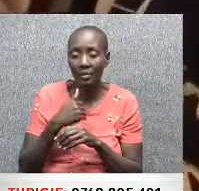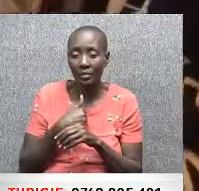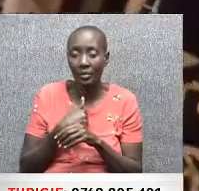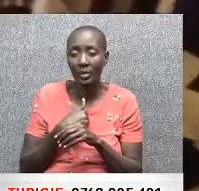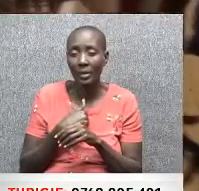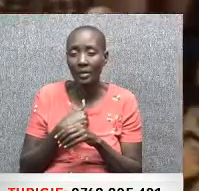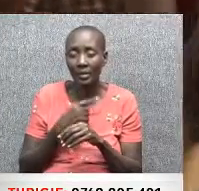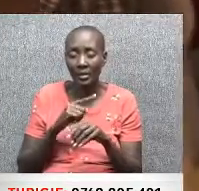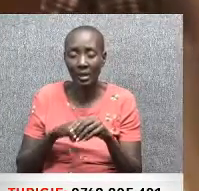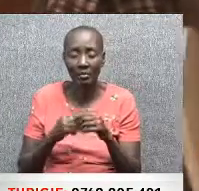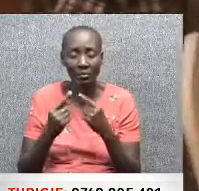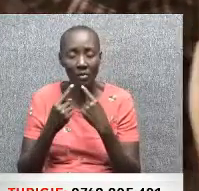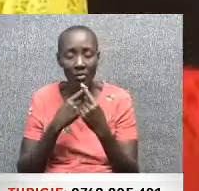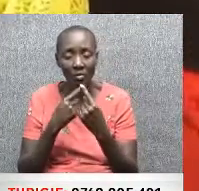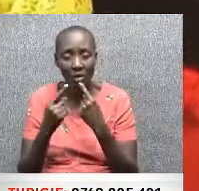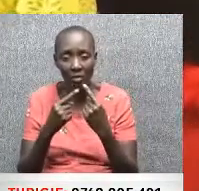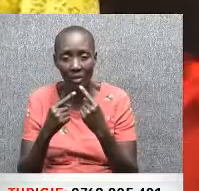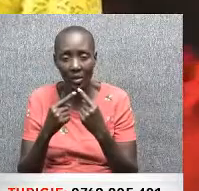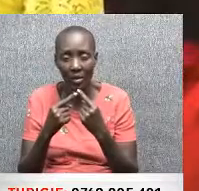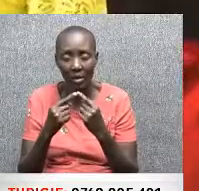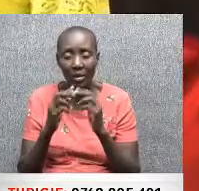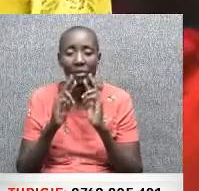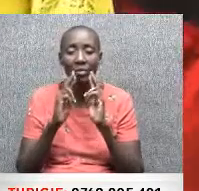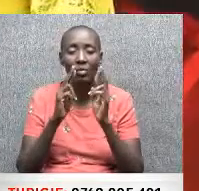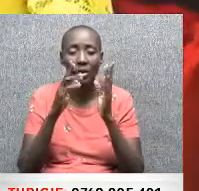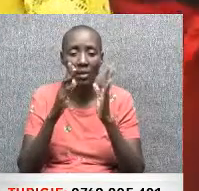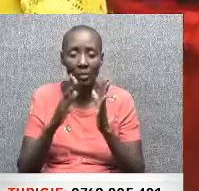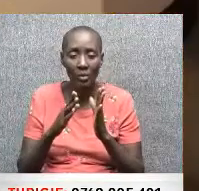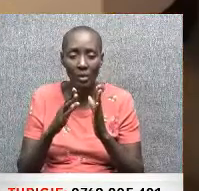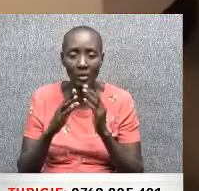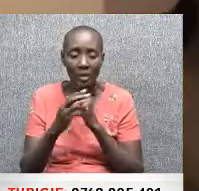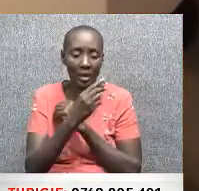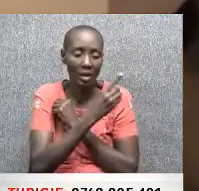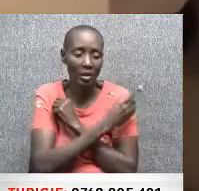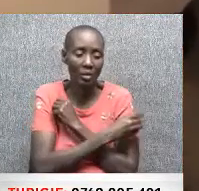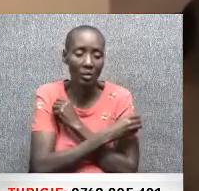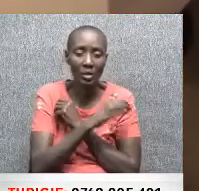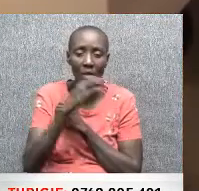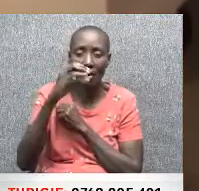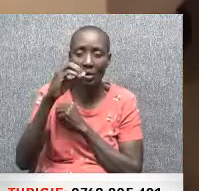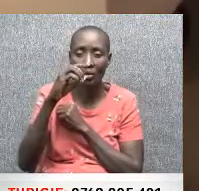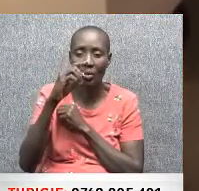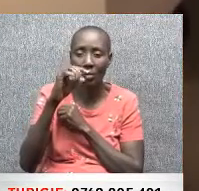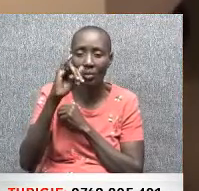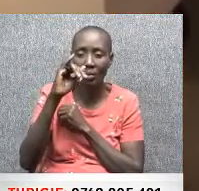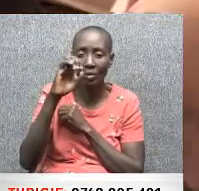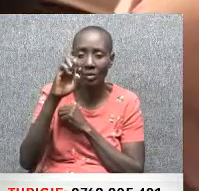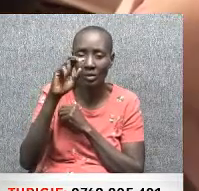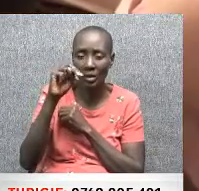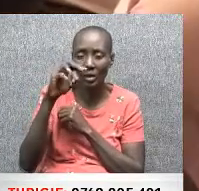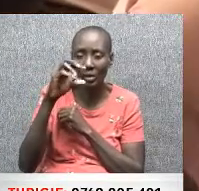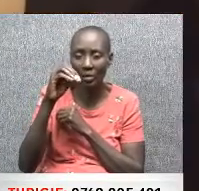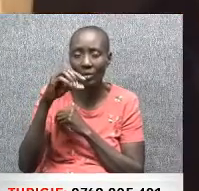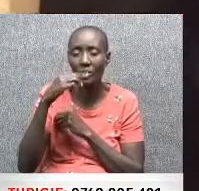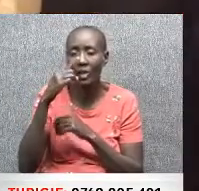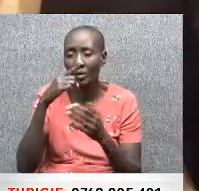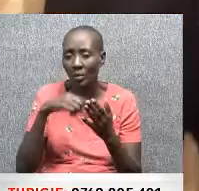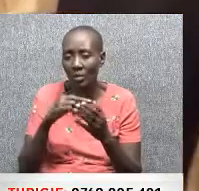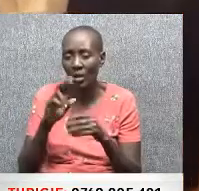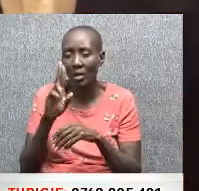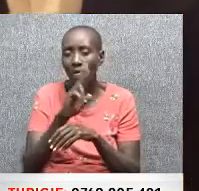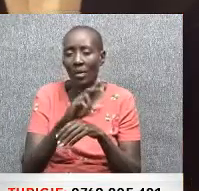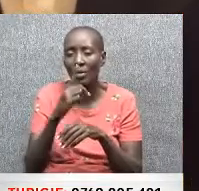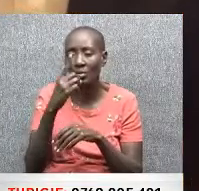Akizungumza na wanahabari kwa niaba ya serikali ya kaunti, Daktari Oteno amesema kuwa kima cha shilingi milioni 140 hupotea kupitia kwa mpango wa